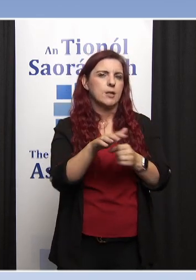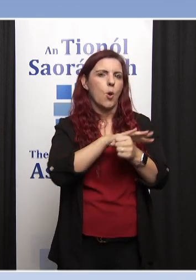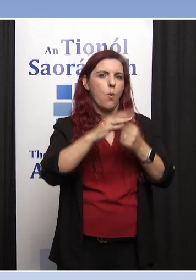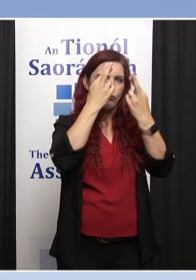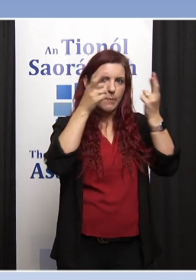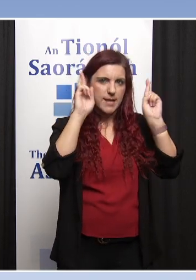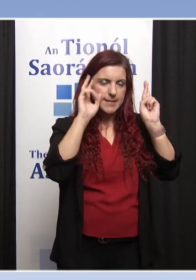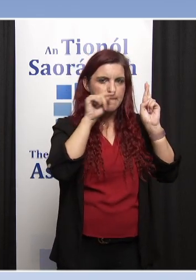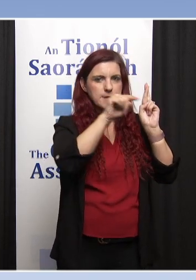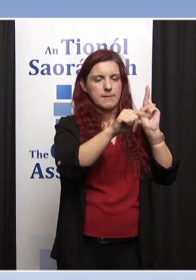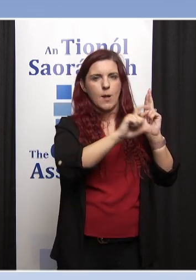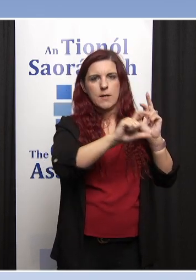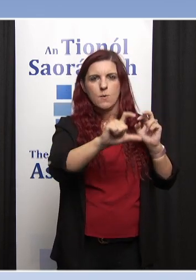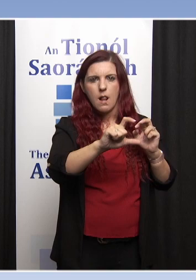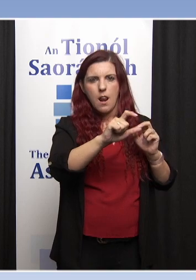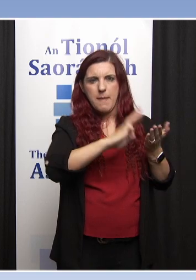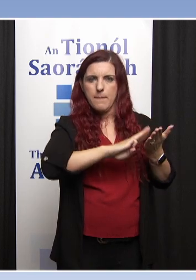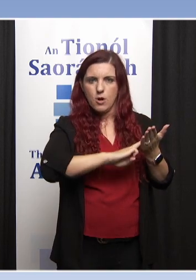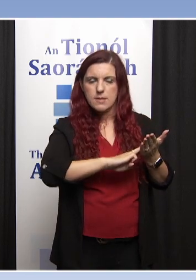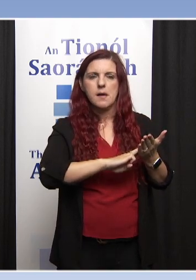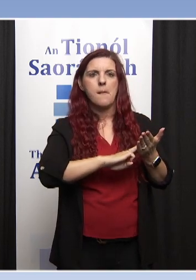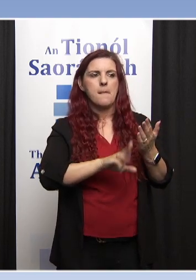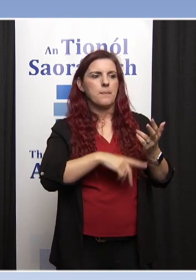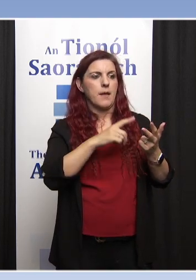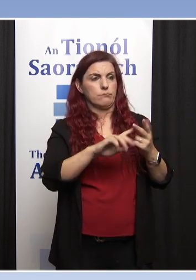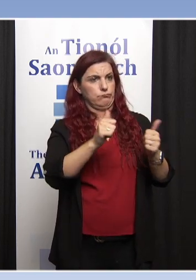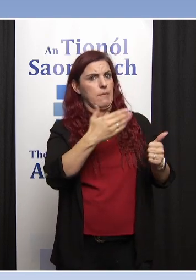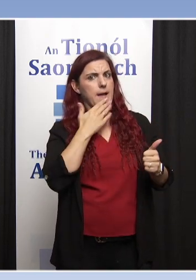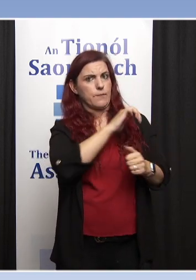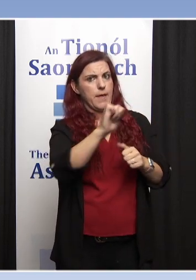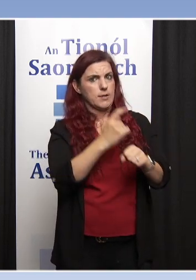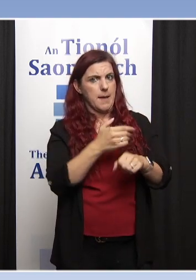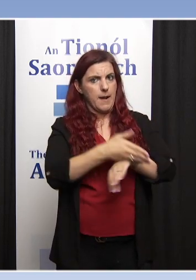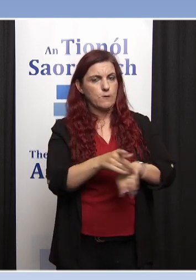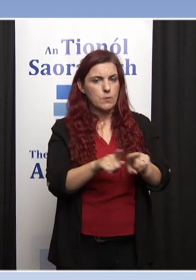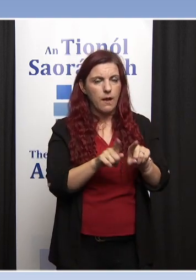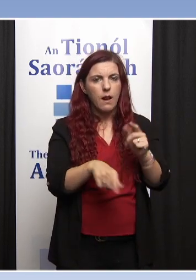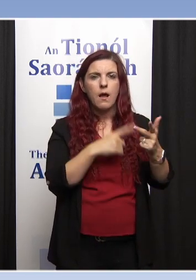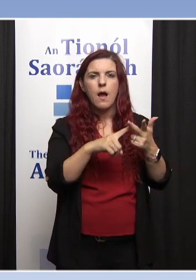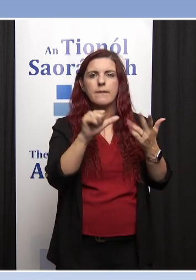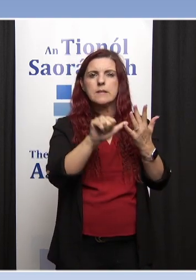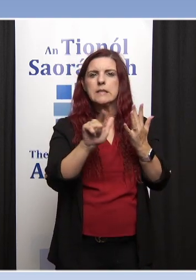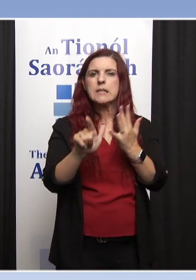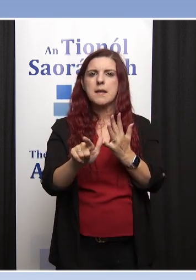representatives, our councillors, and I'm really grateful for the time and effort that they've put into this process. We have 67